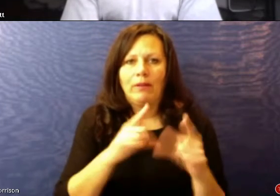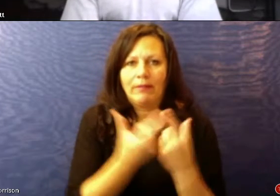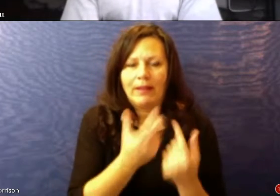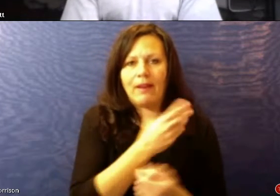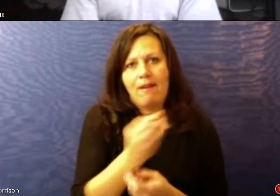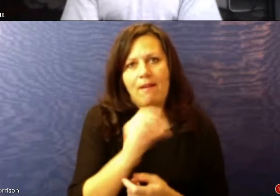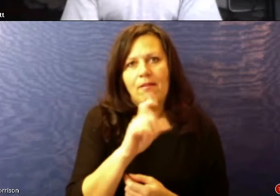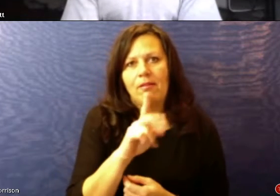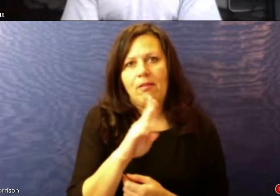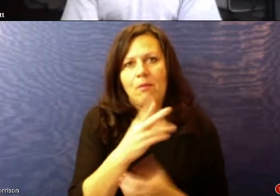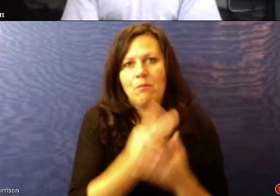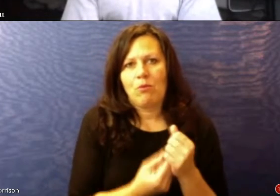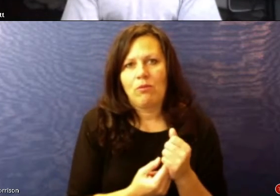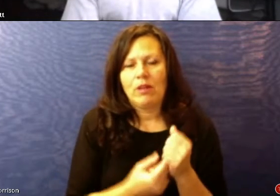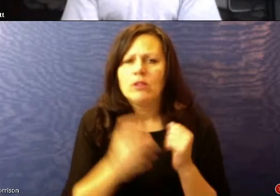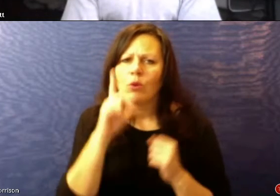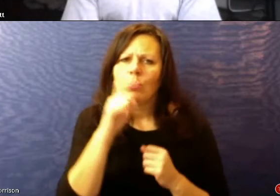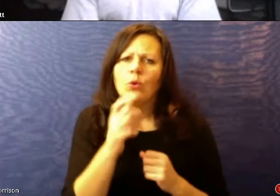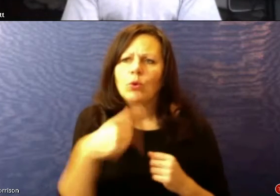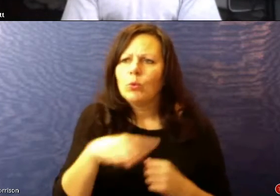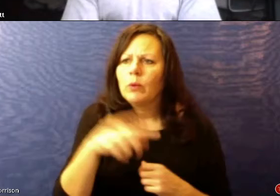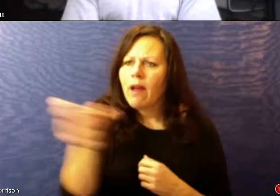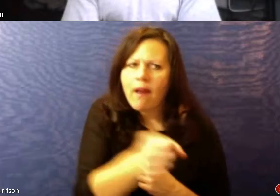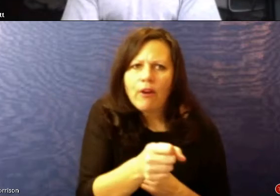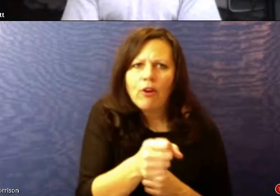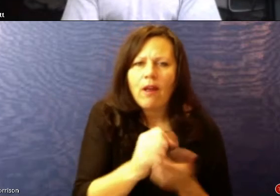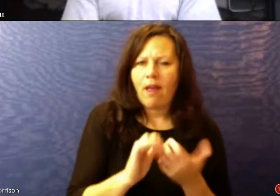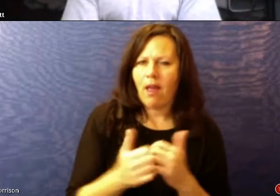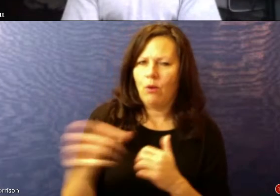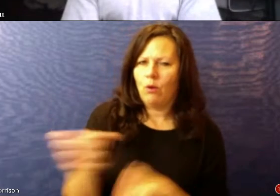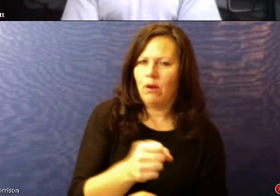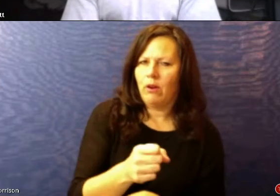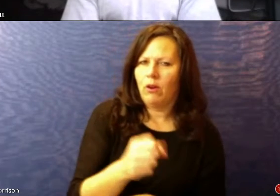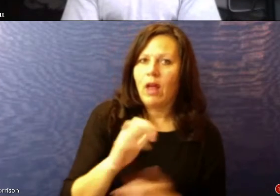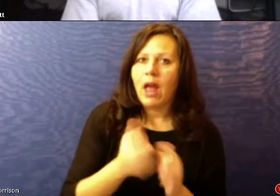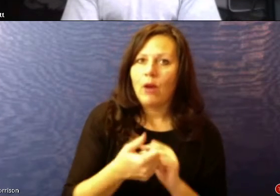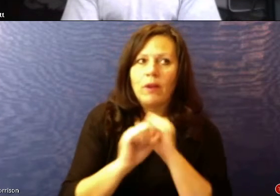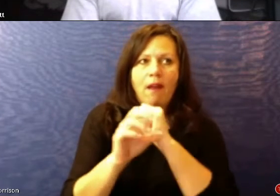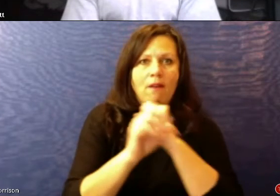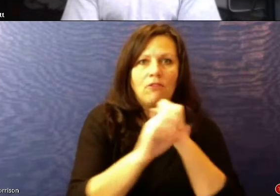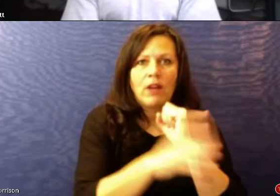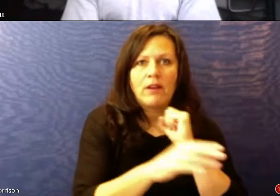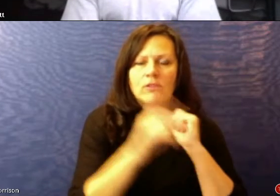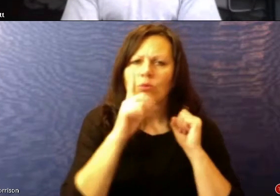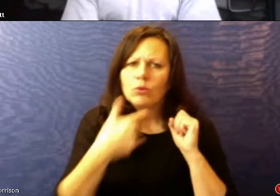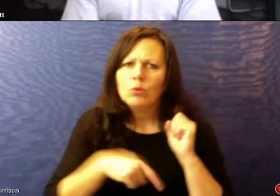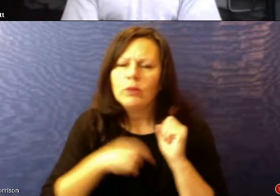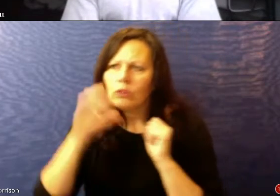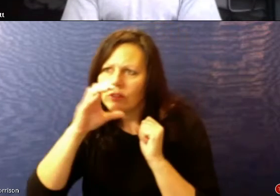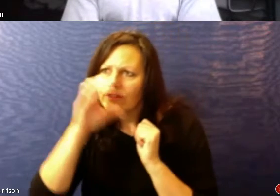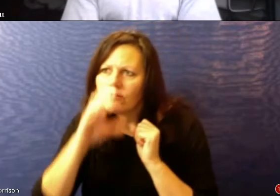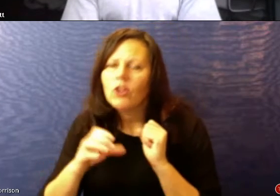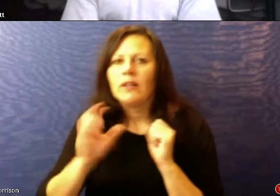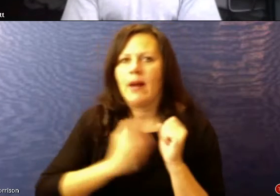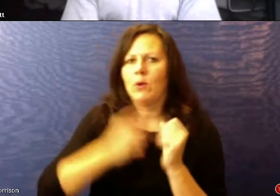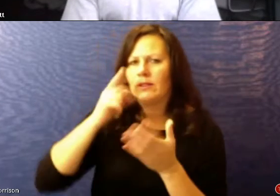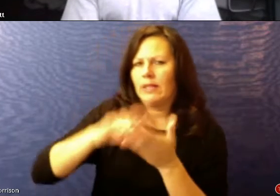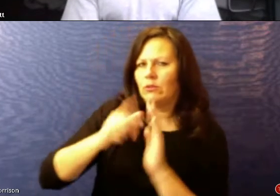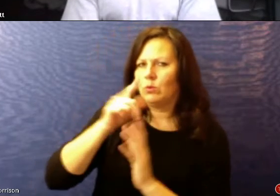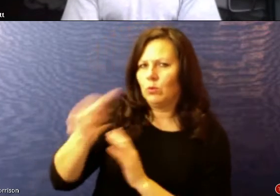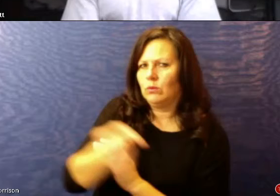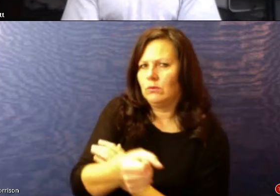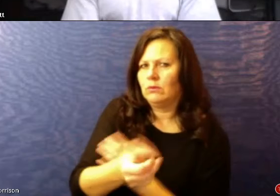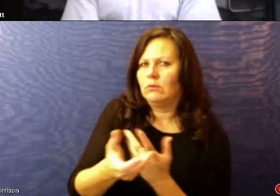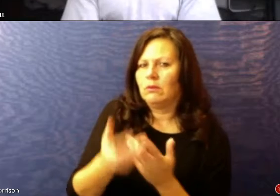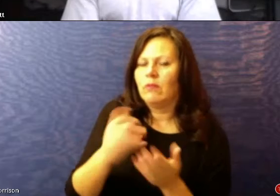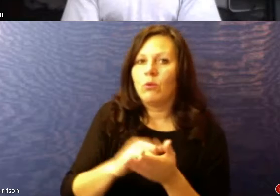are we hiring? How are we going about it? How are we getting the word out? Who are we looking for? Intentionality, things of that nature. So